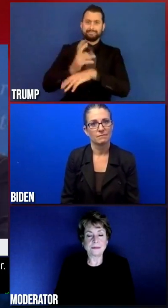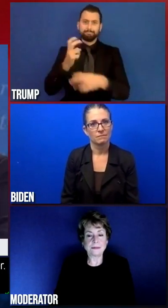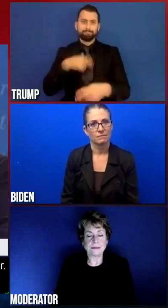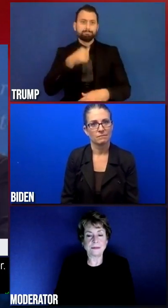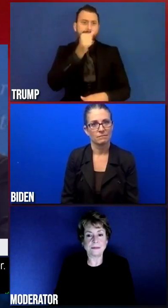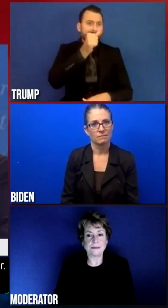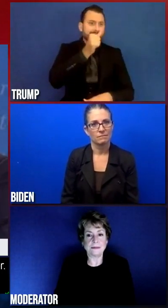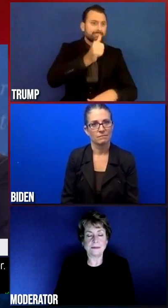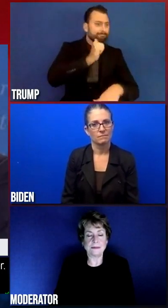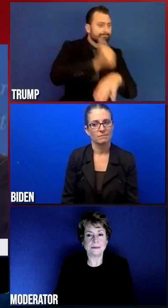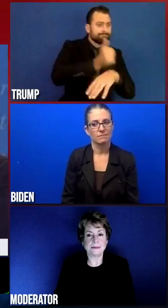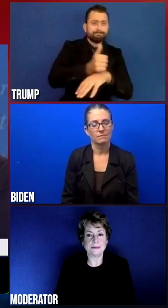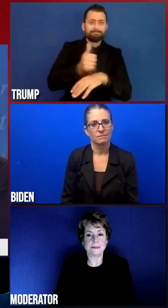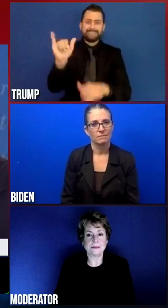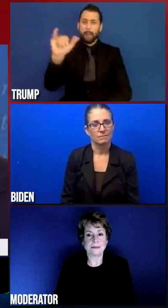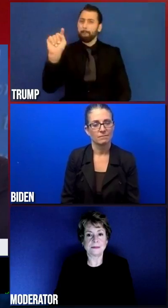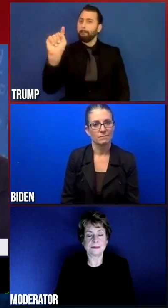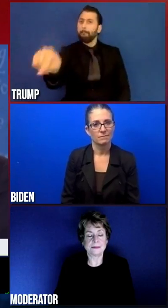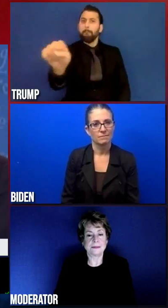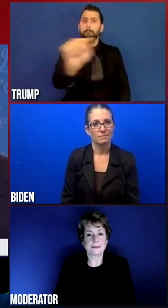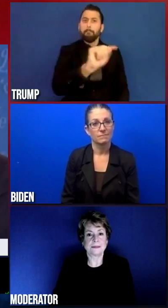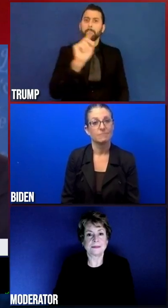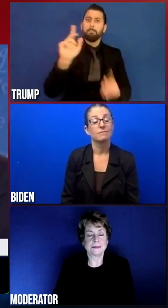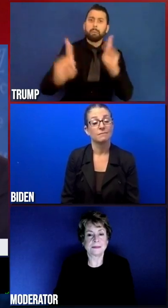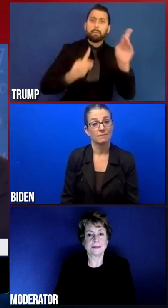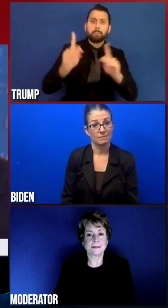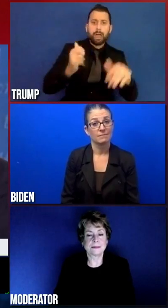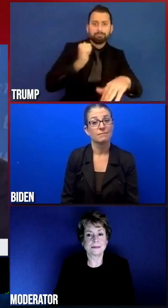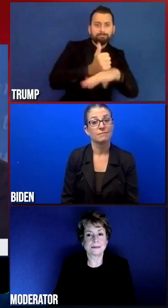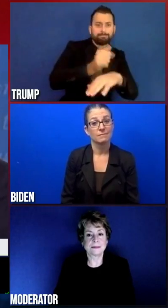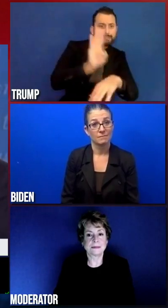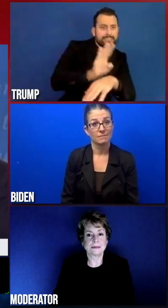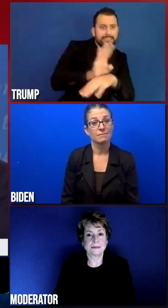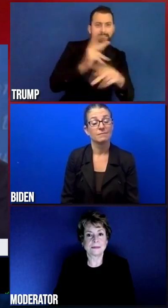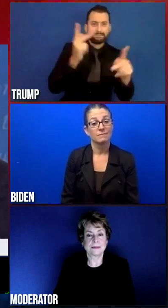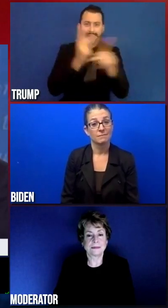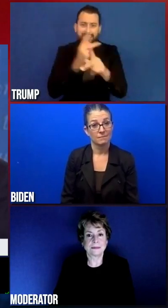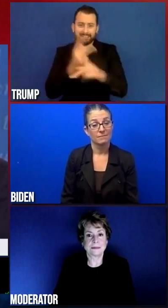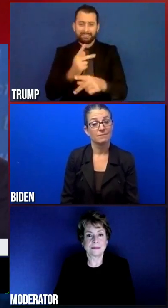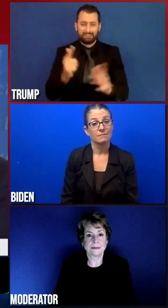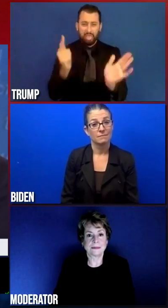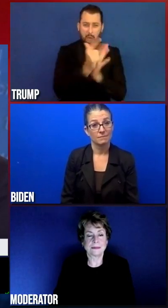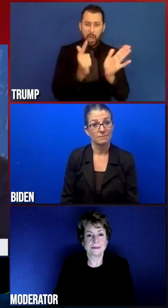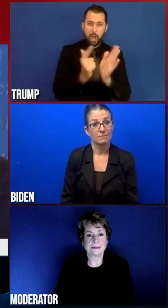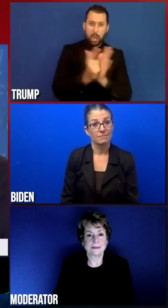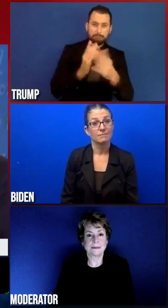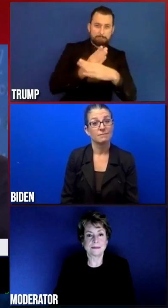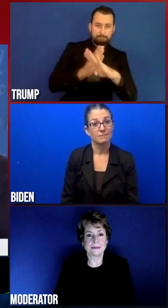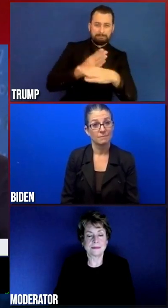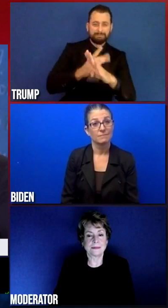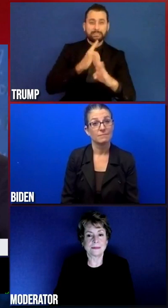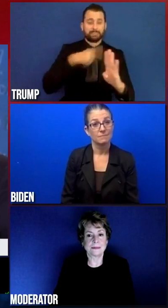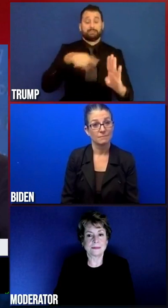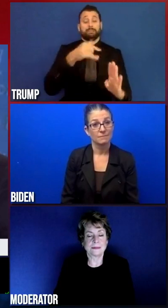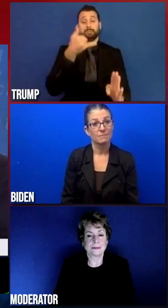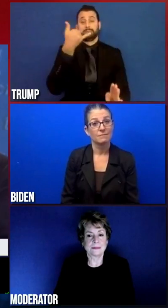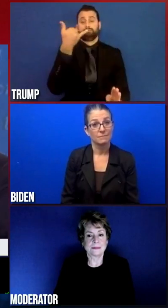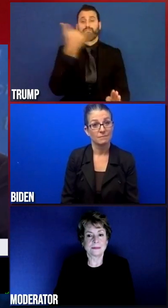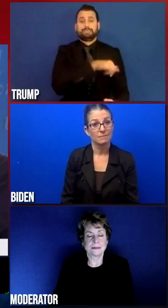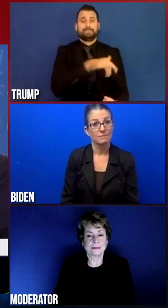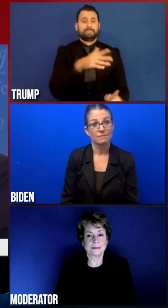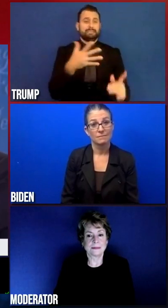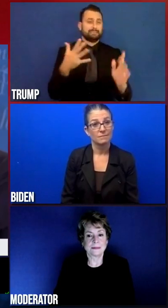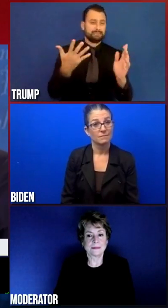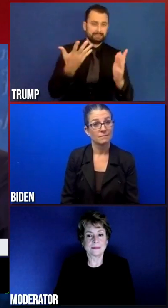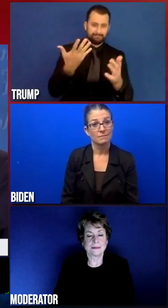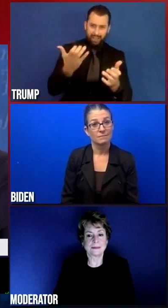stupid, they go through the laws, and that's what it is. He passed a tax bill that gave us all these privileges for